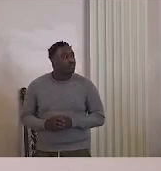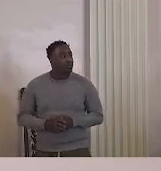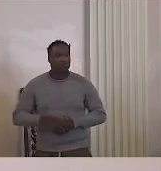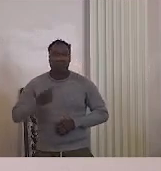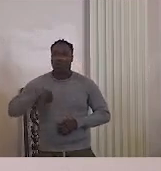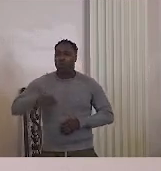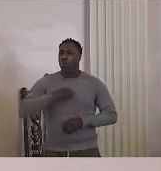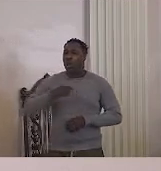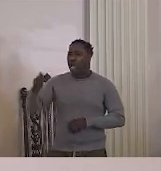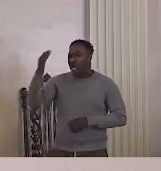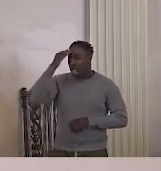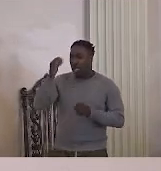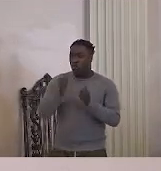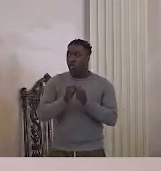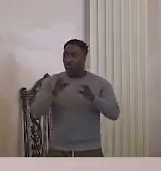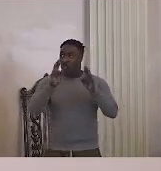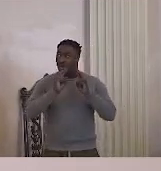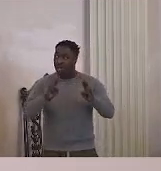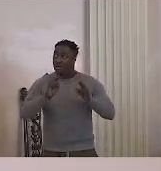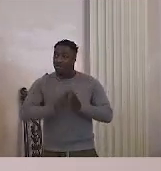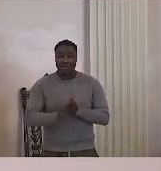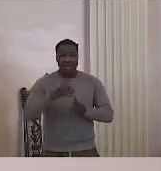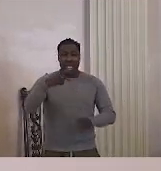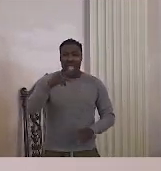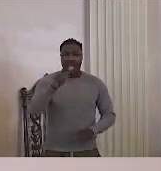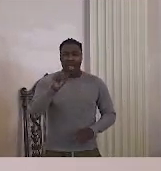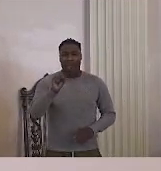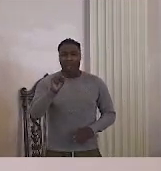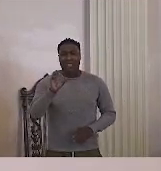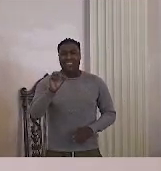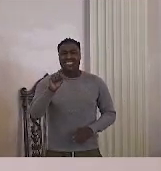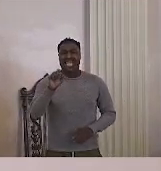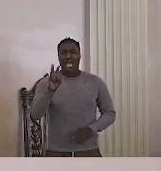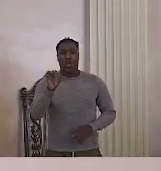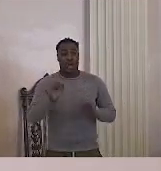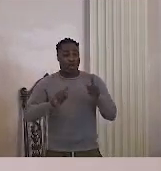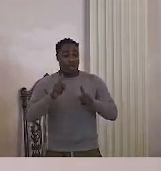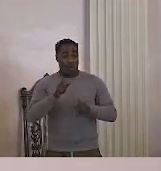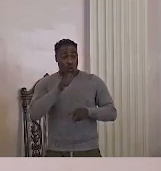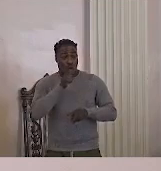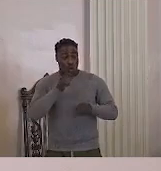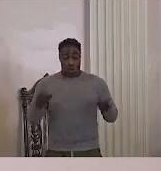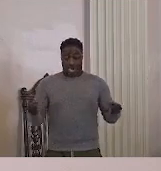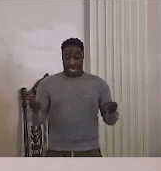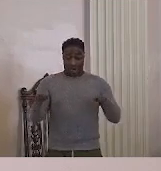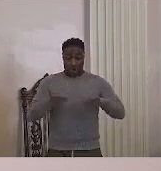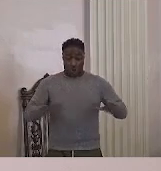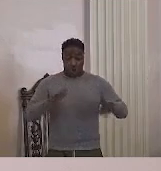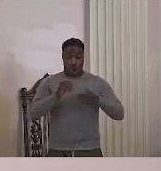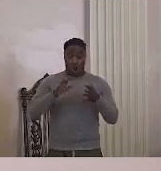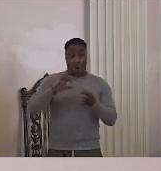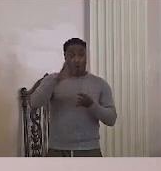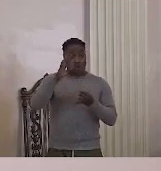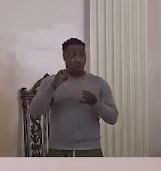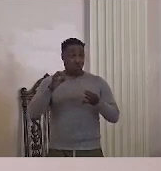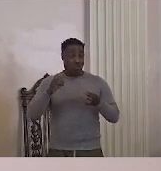We acknowledge with respect the Piscataway people on whose traditional territory All Souls now